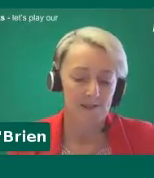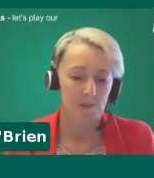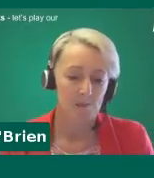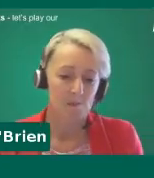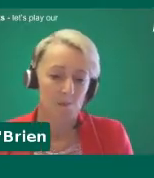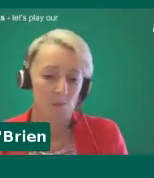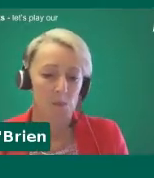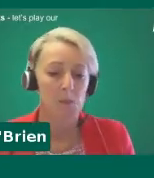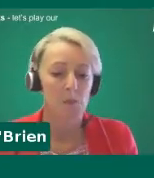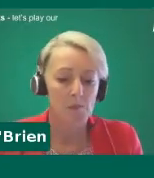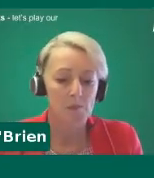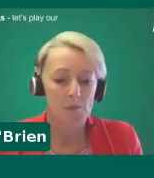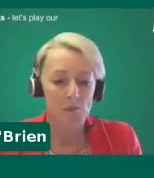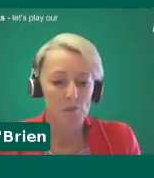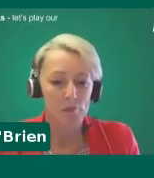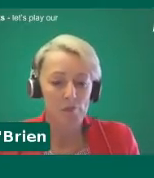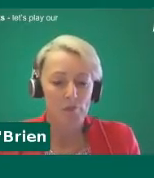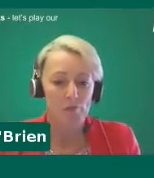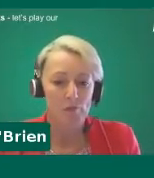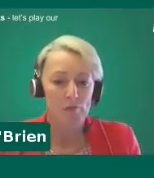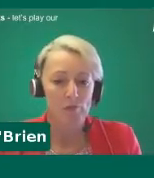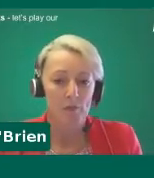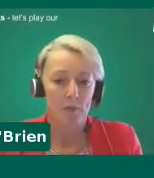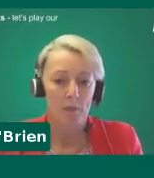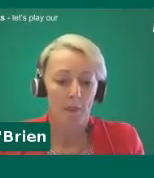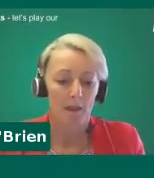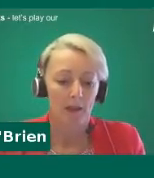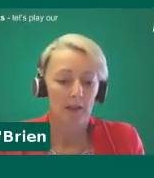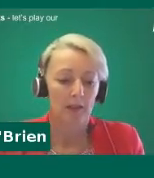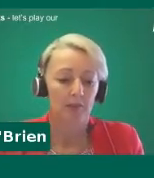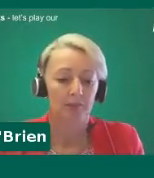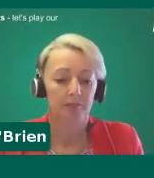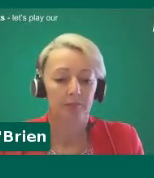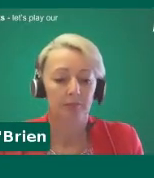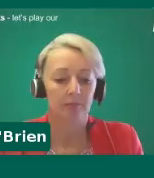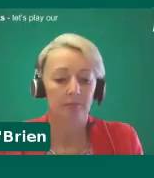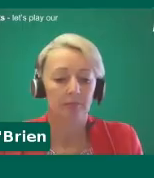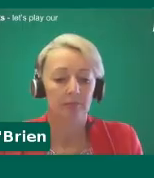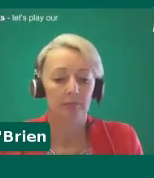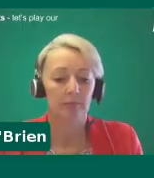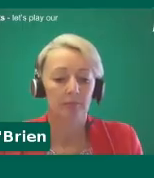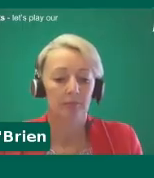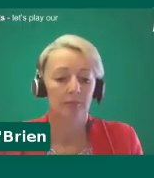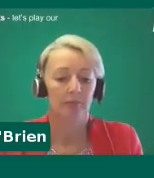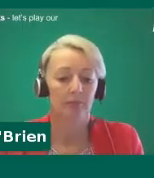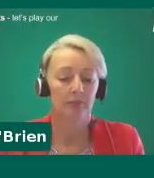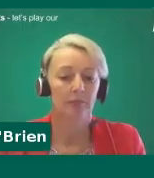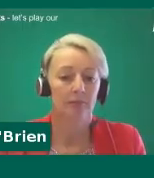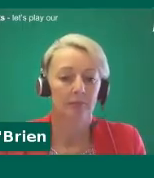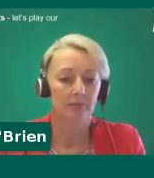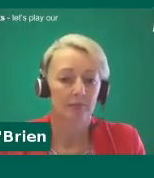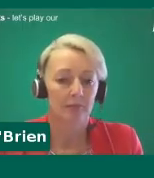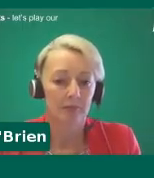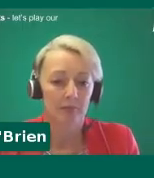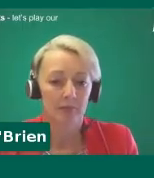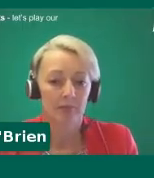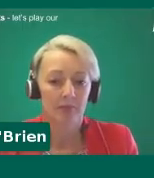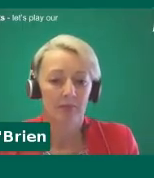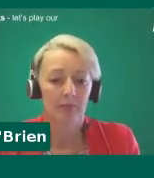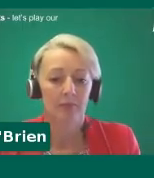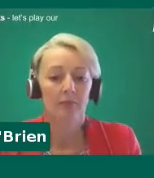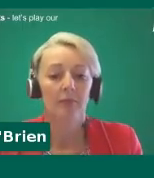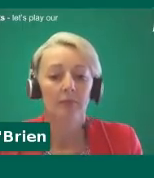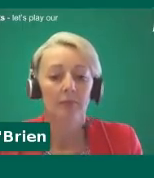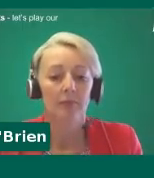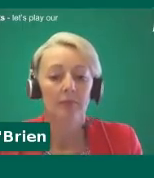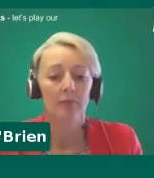National Physical Activity Plan, which was published in 2016. An independent review of that